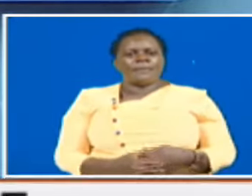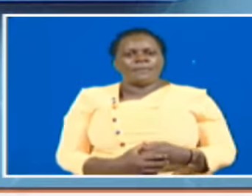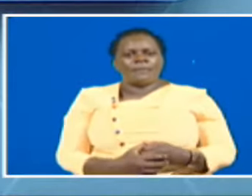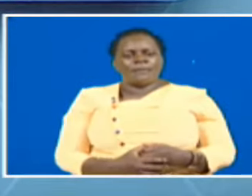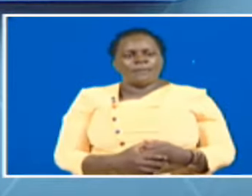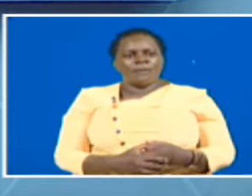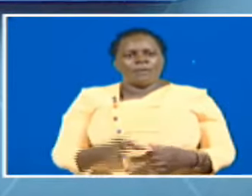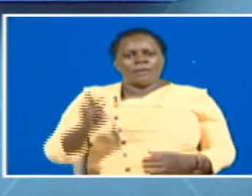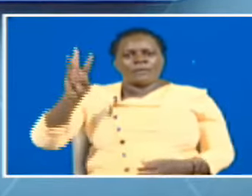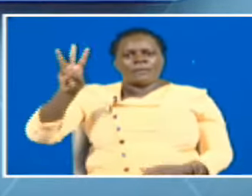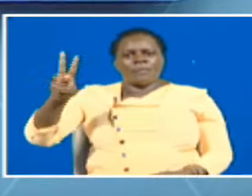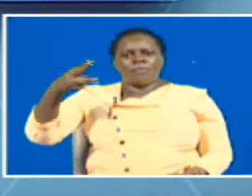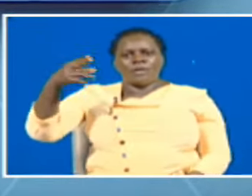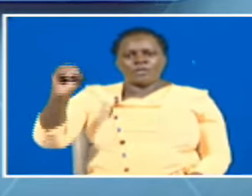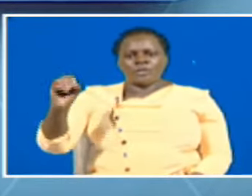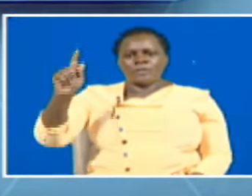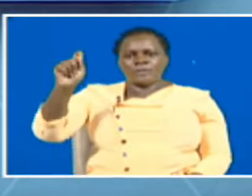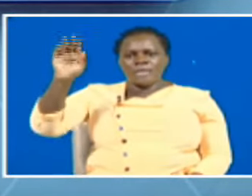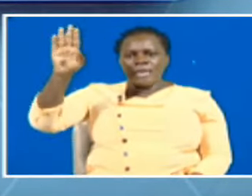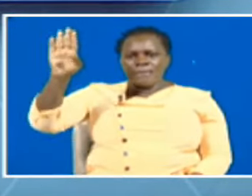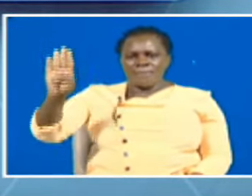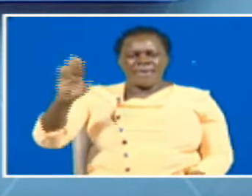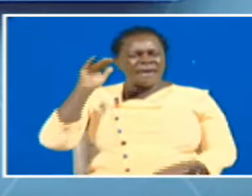tuberculosis, according to the World Health Organization, is the world's top infectious killer.